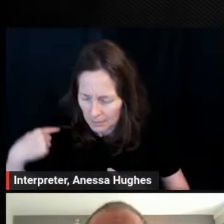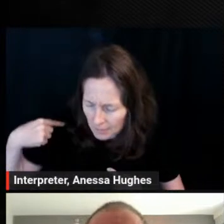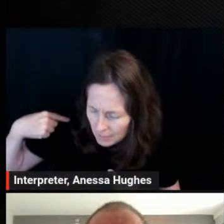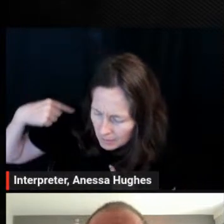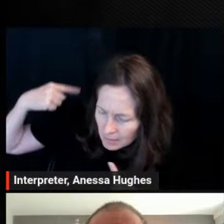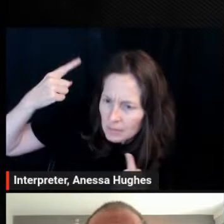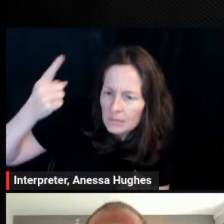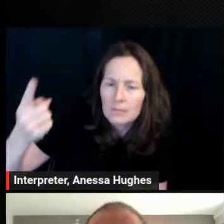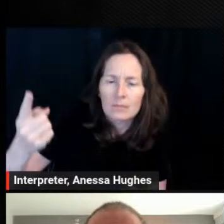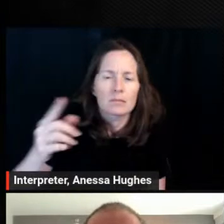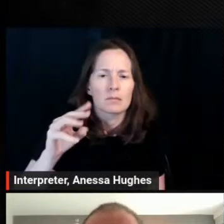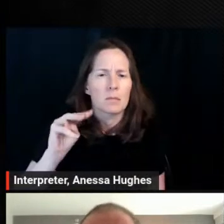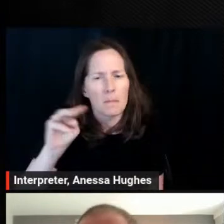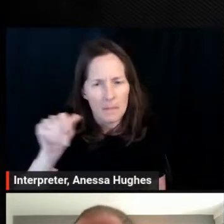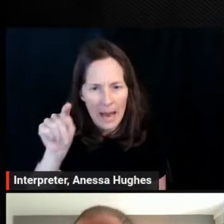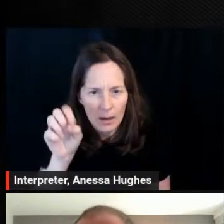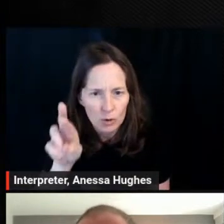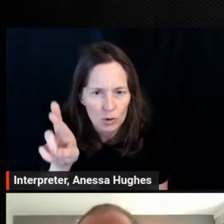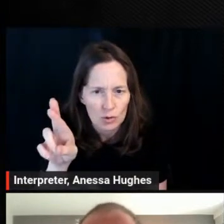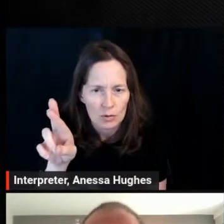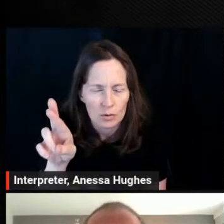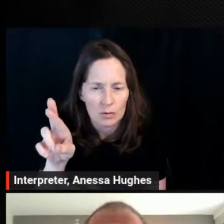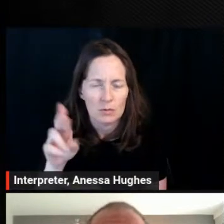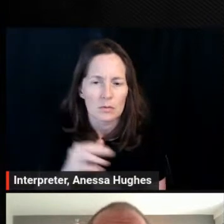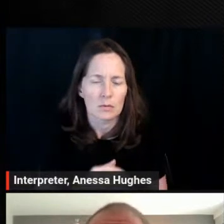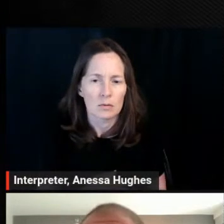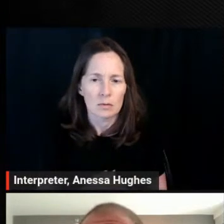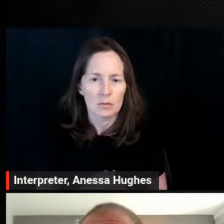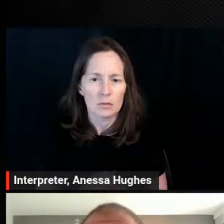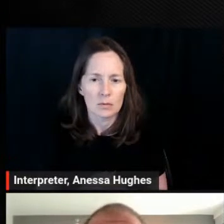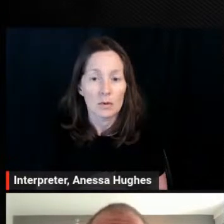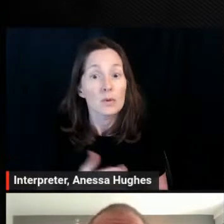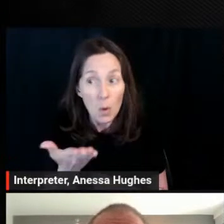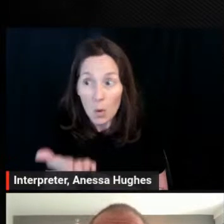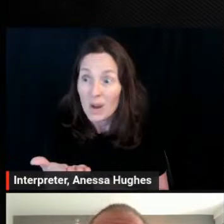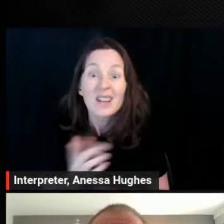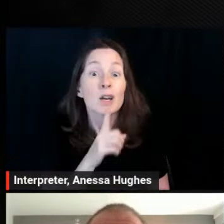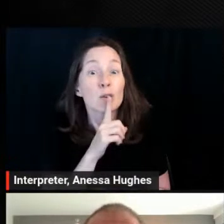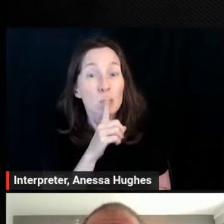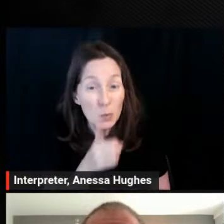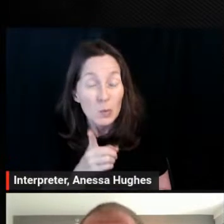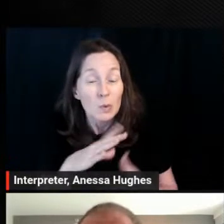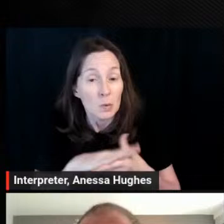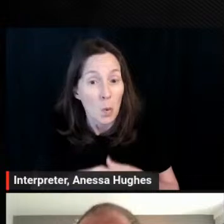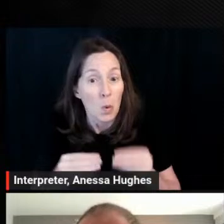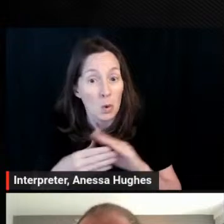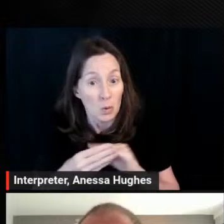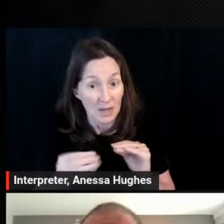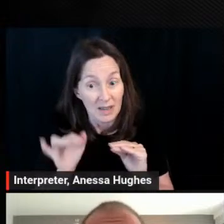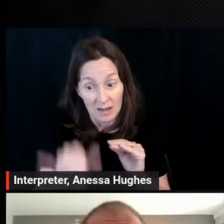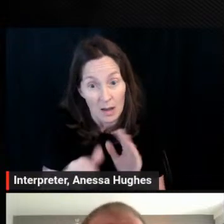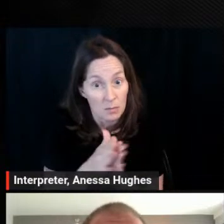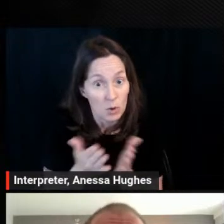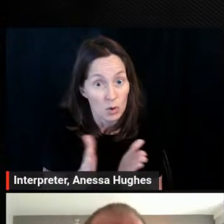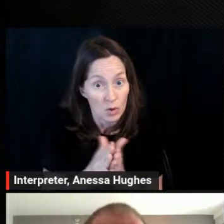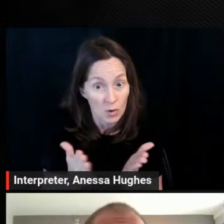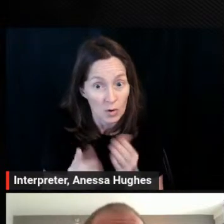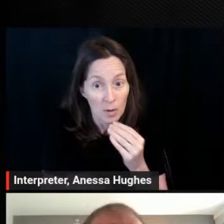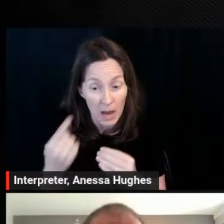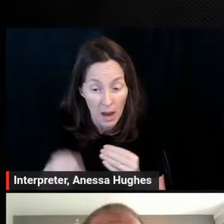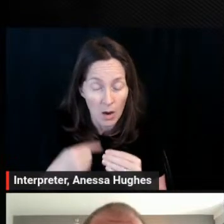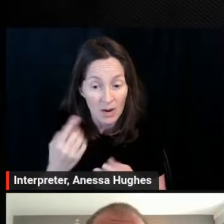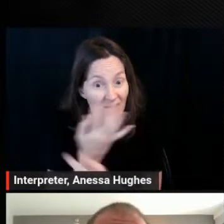story about free children ripped from their American families and swallowed up by American slavery is